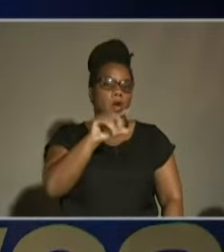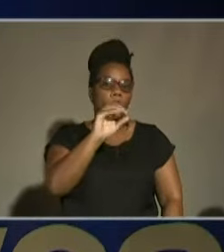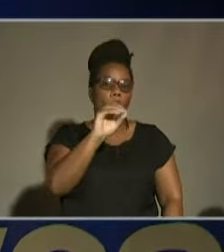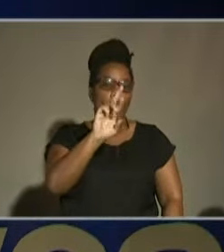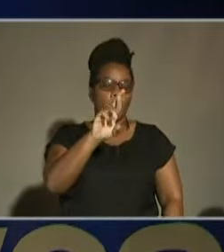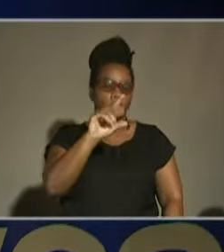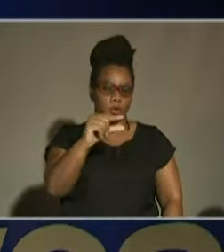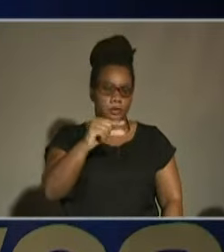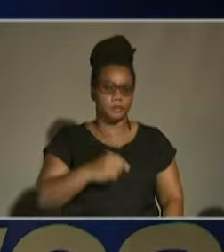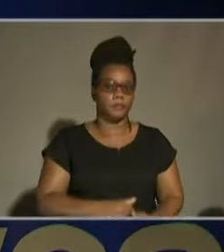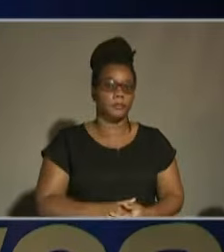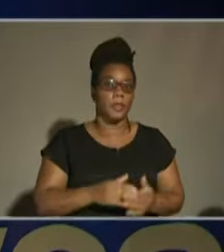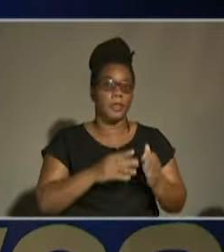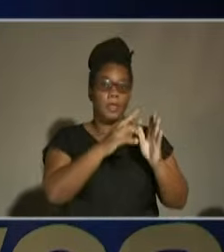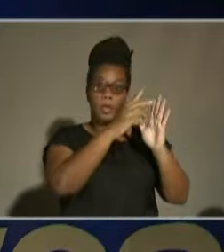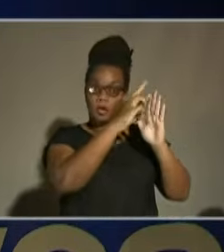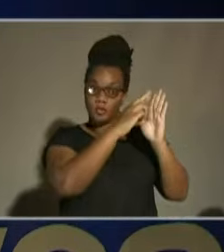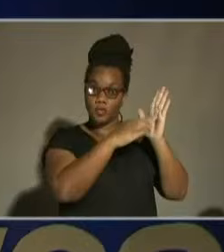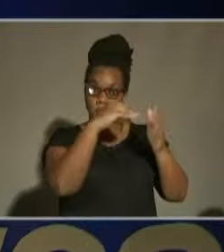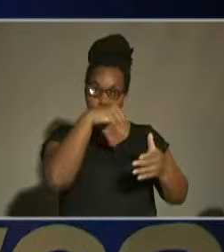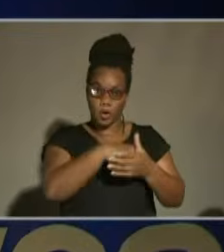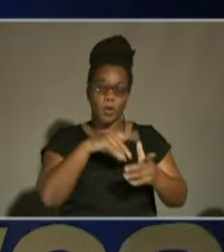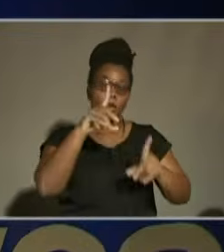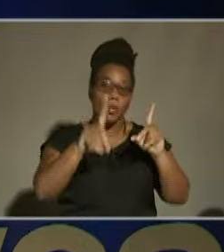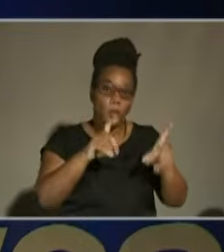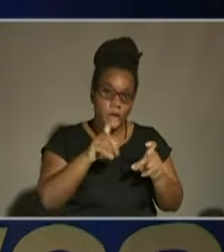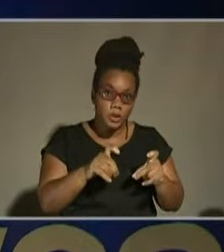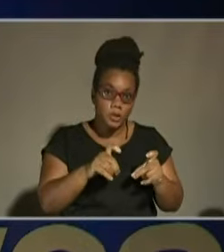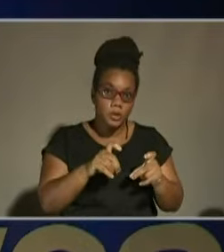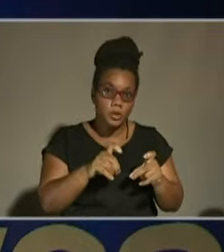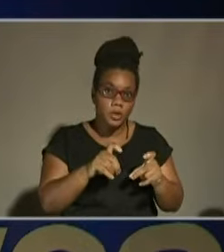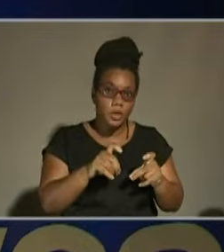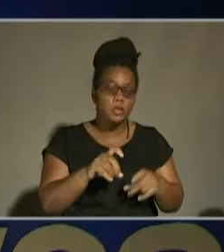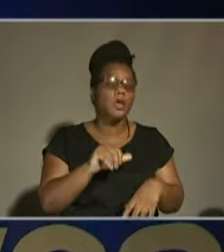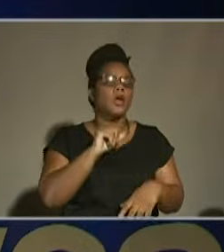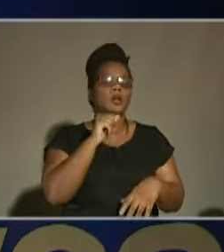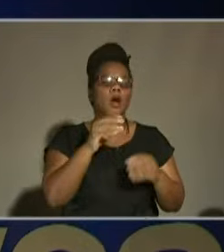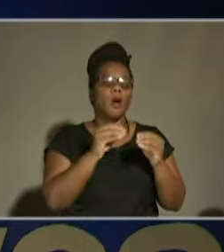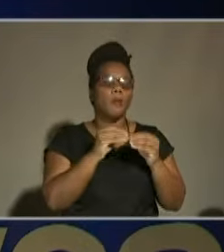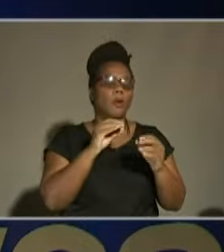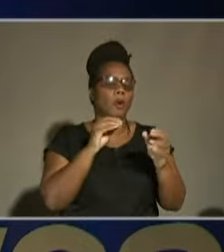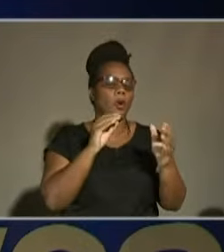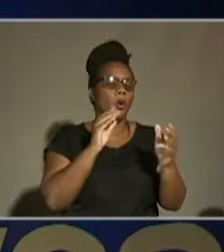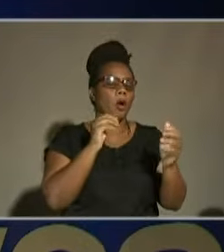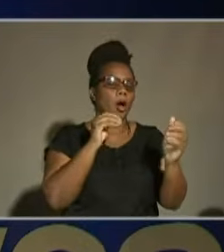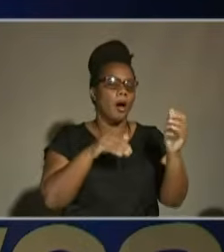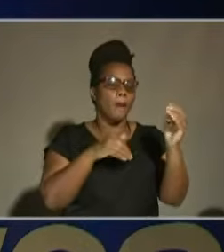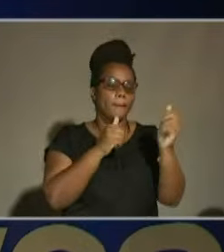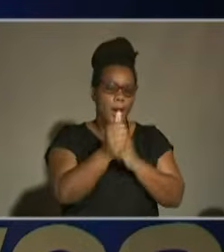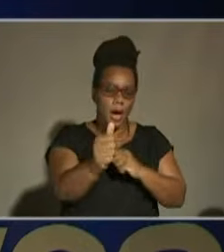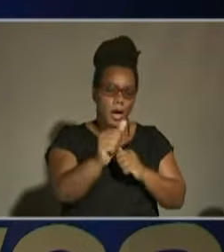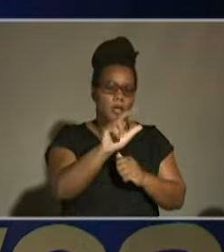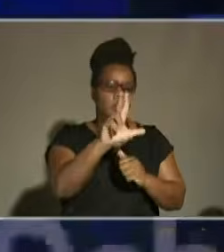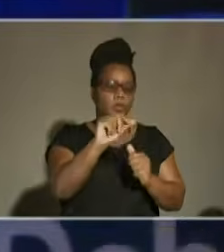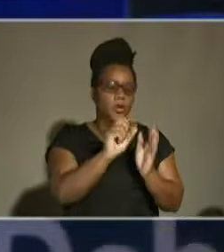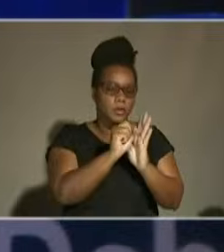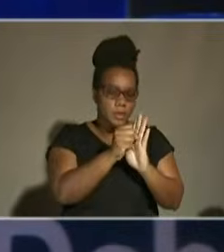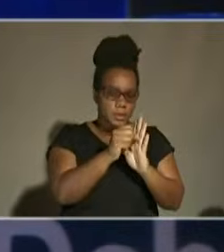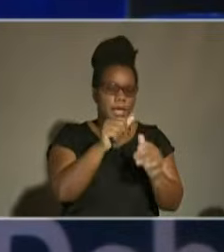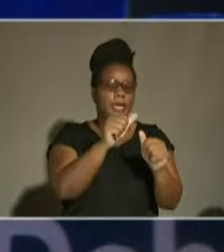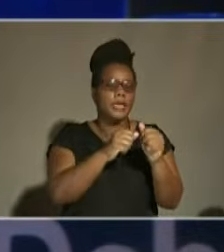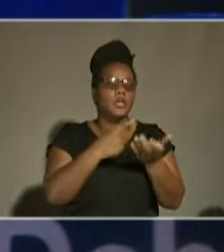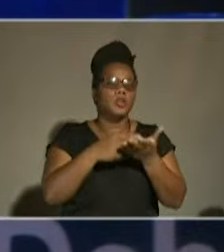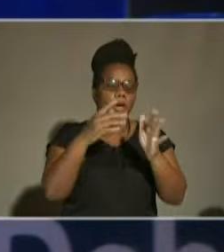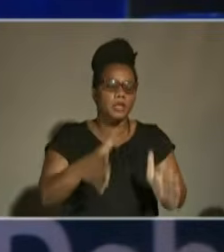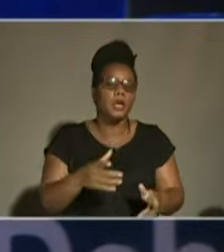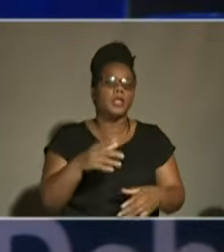www.jamaicadebatescommission.org. The guidelines include questions being no longer than 30 seconds, and each debater is allowed 90